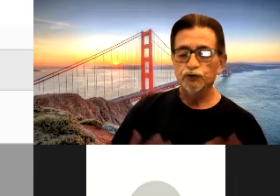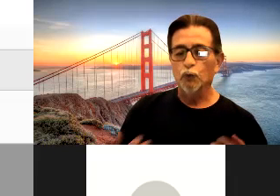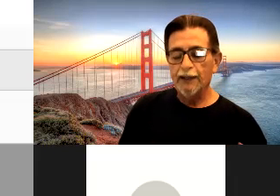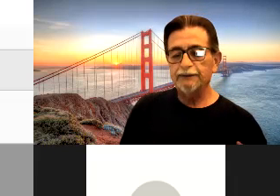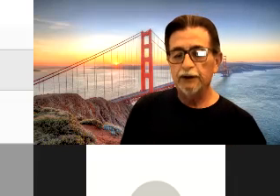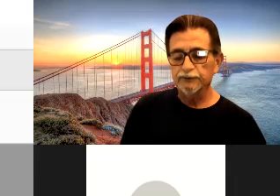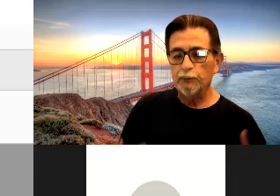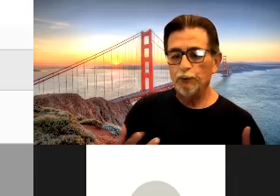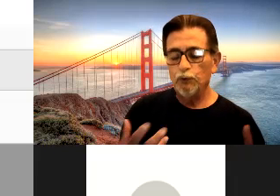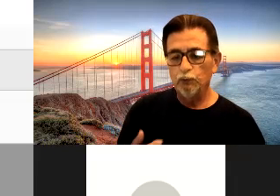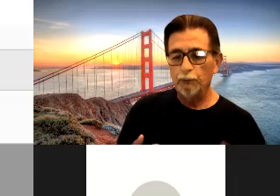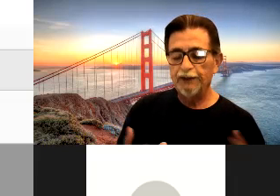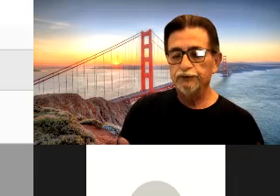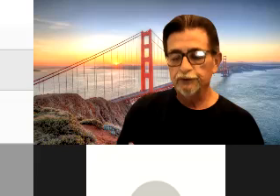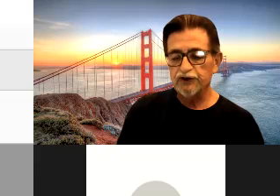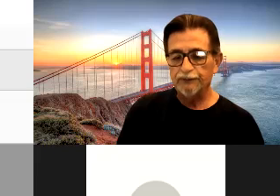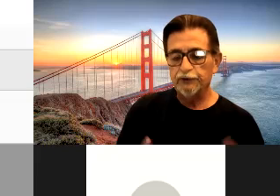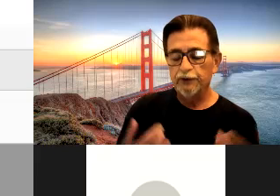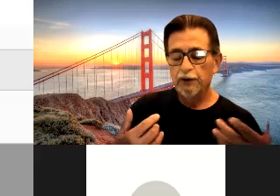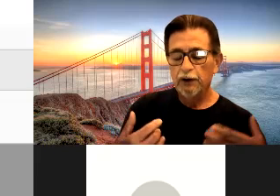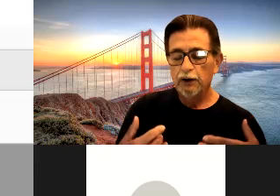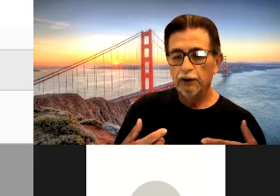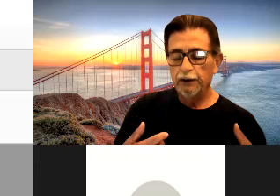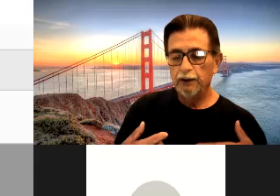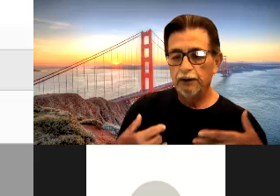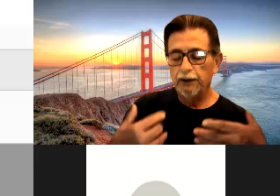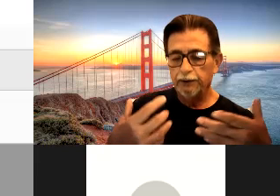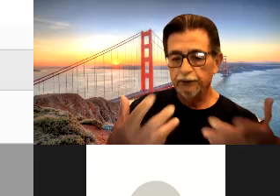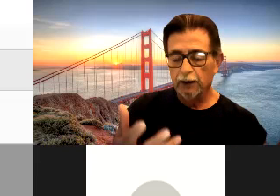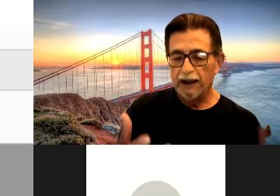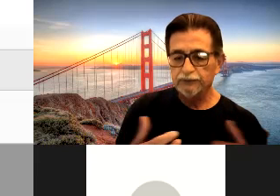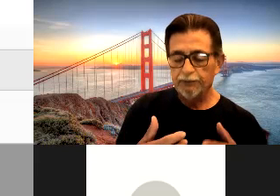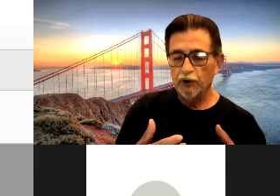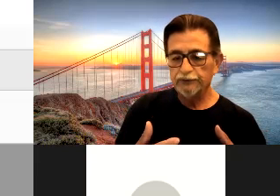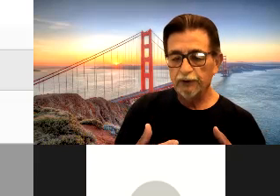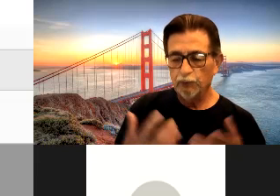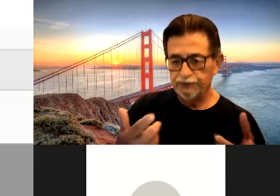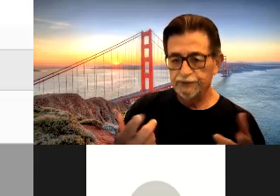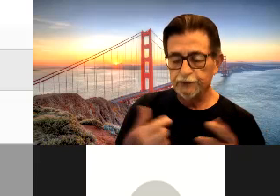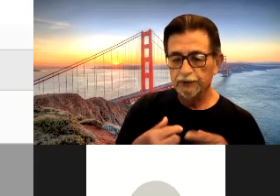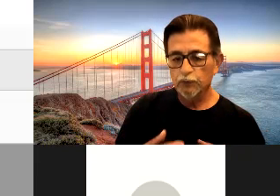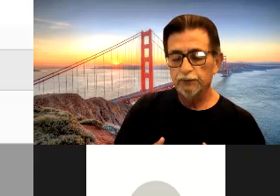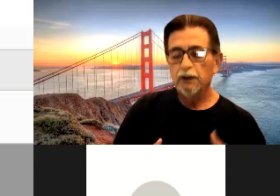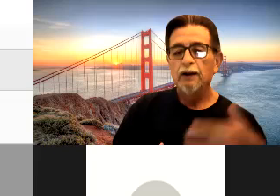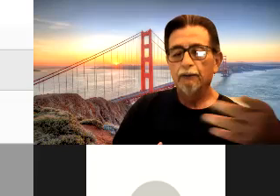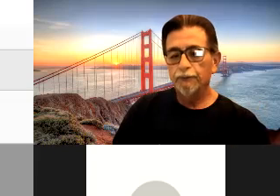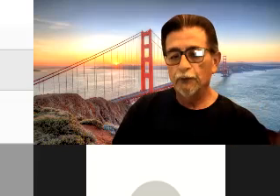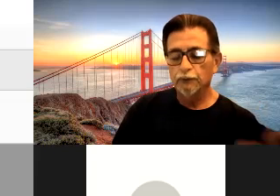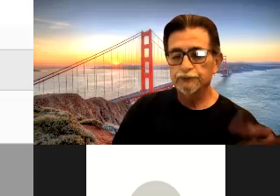Okay. So what that tells me, when we get to the chapter about the periodic table, which is the next